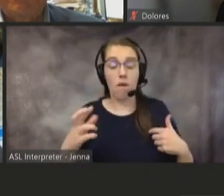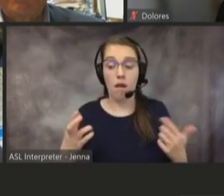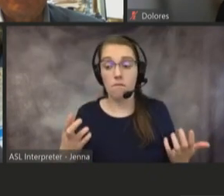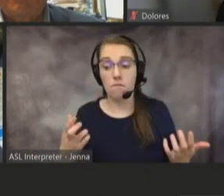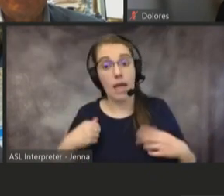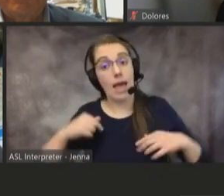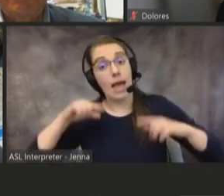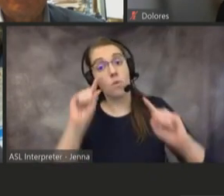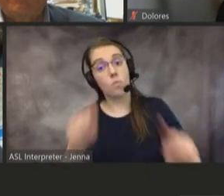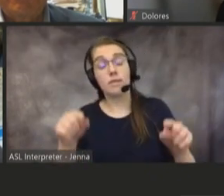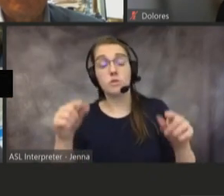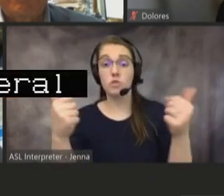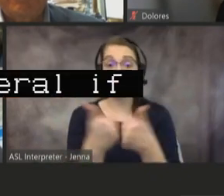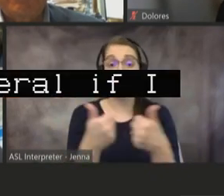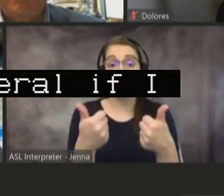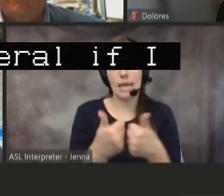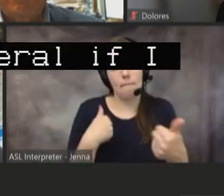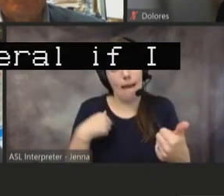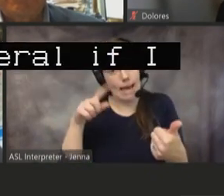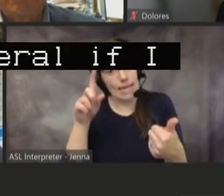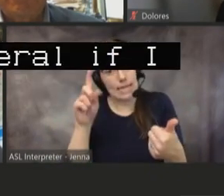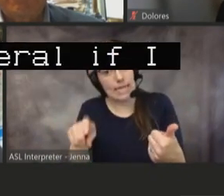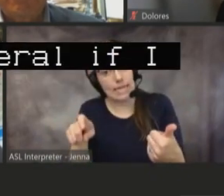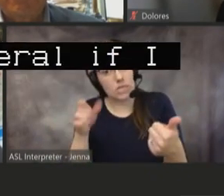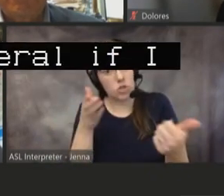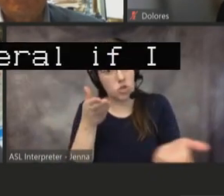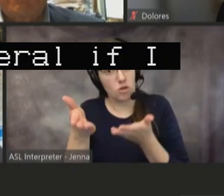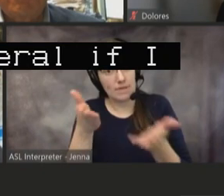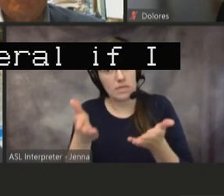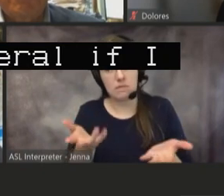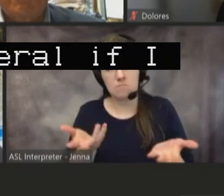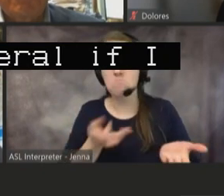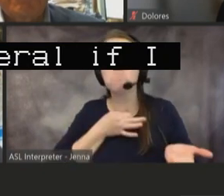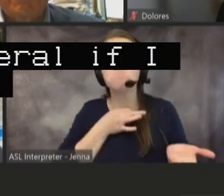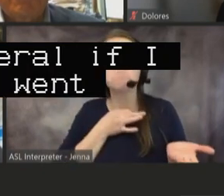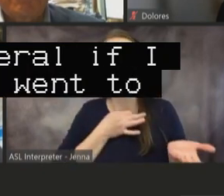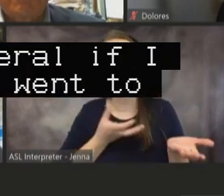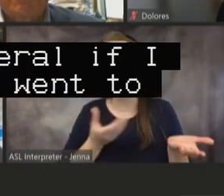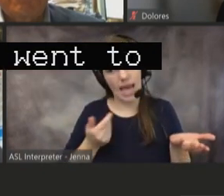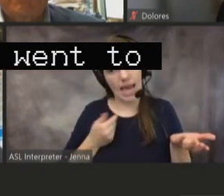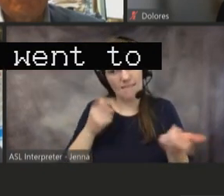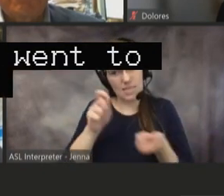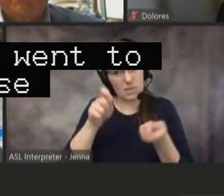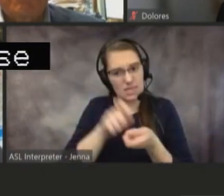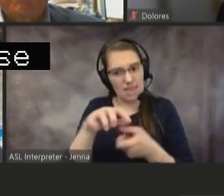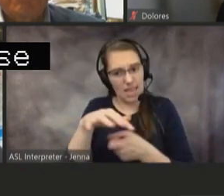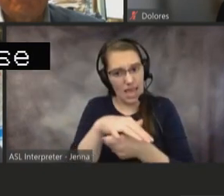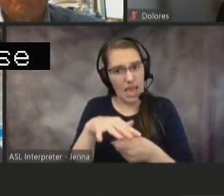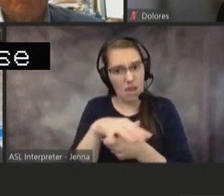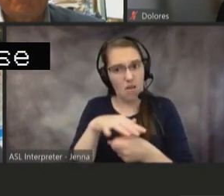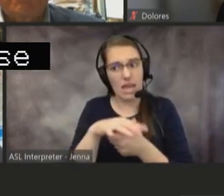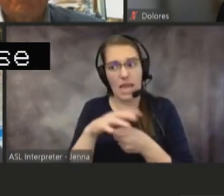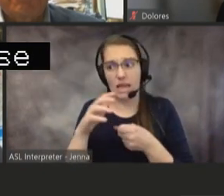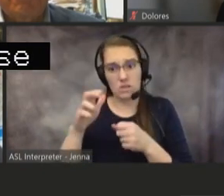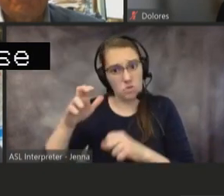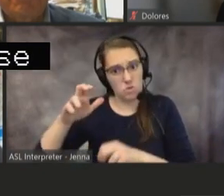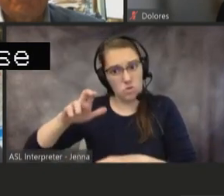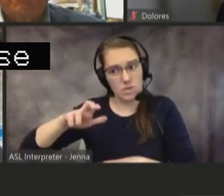those services, are there specific areas of the ballpark that they're encouraged to sit